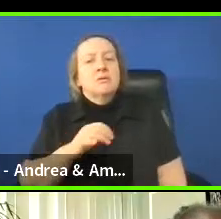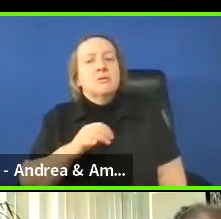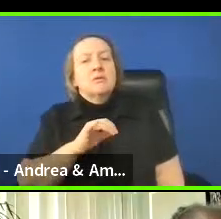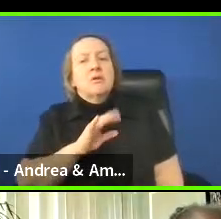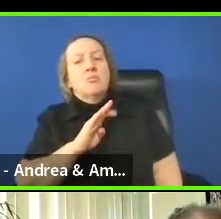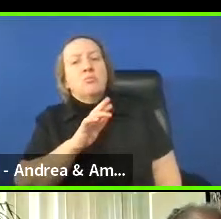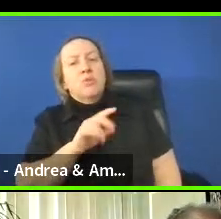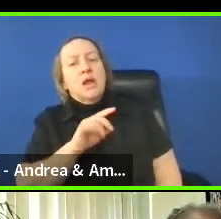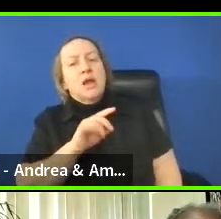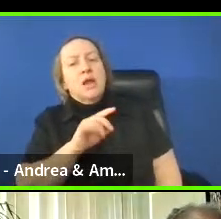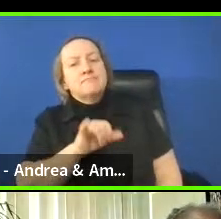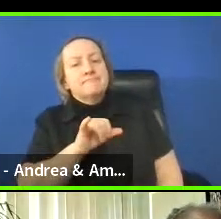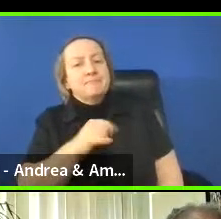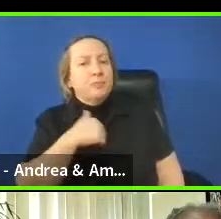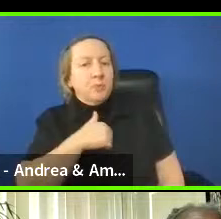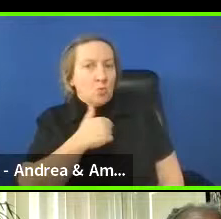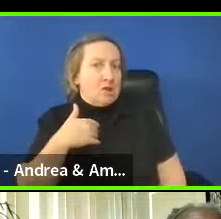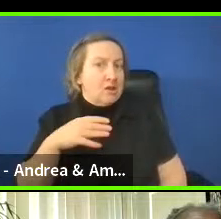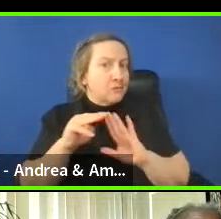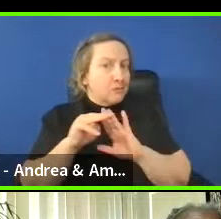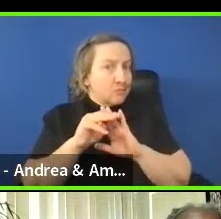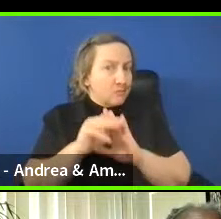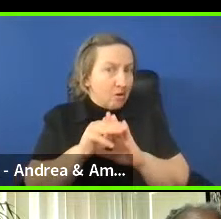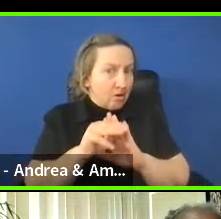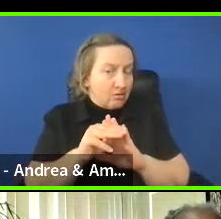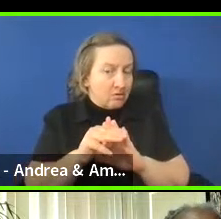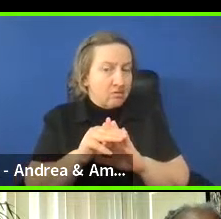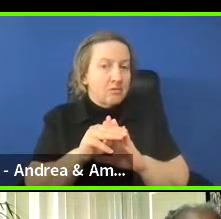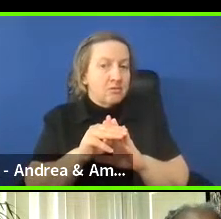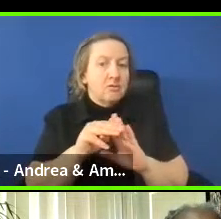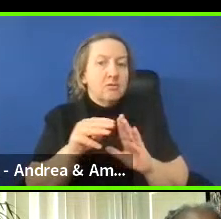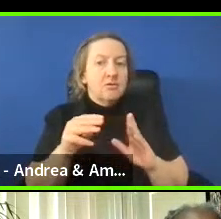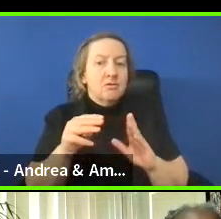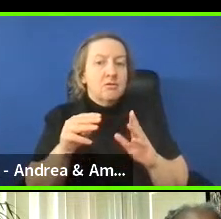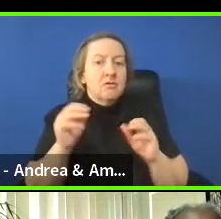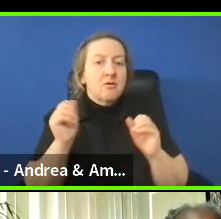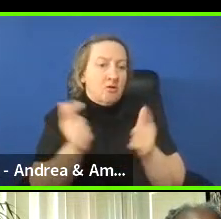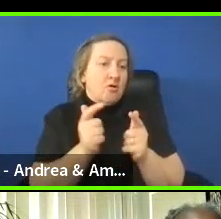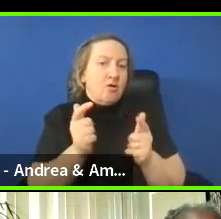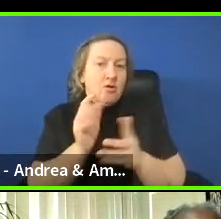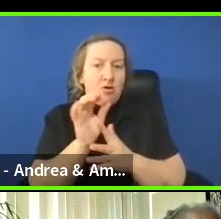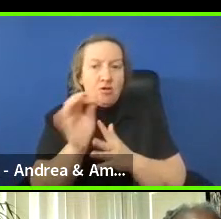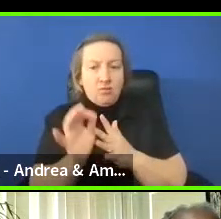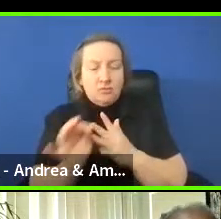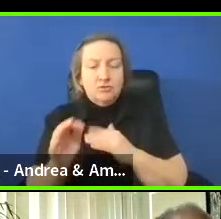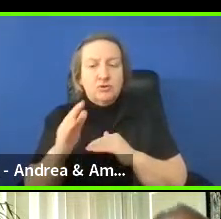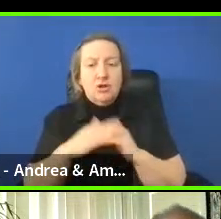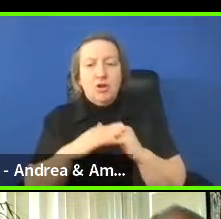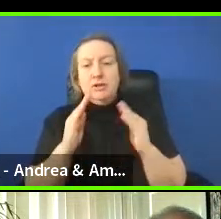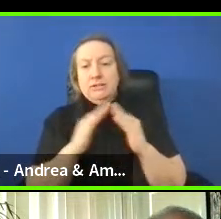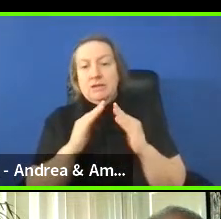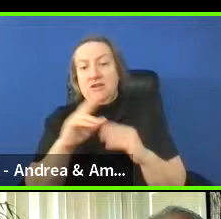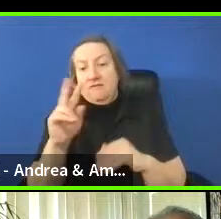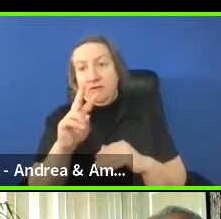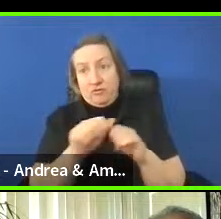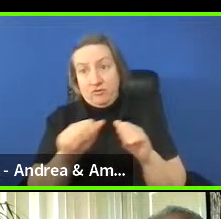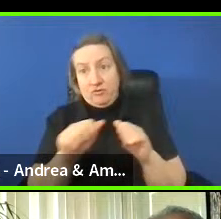We have modeled all of the options on the downtown Vancouver